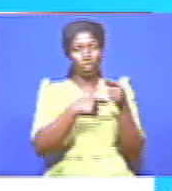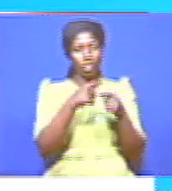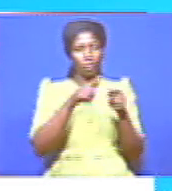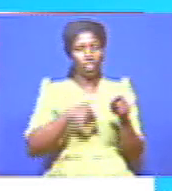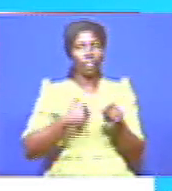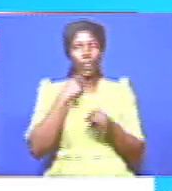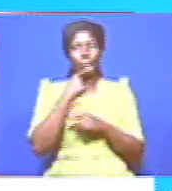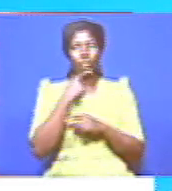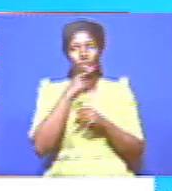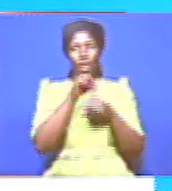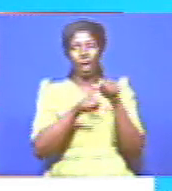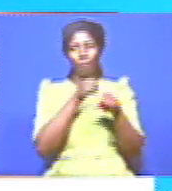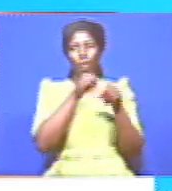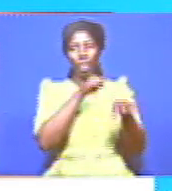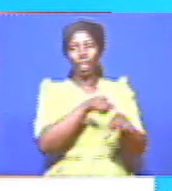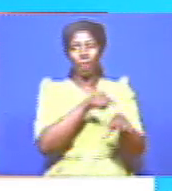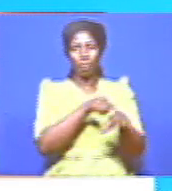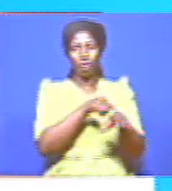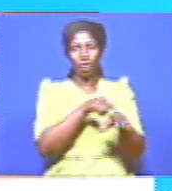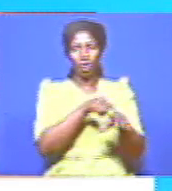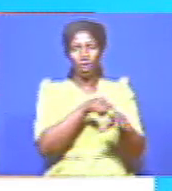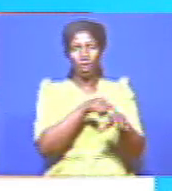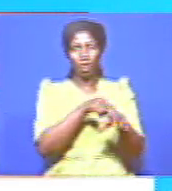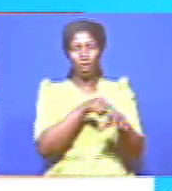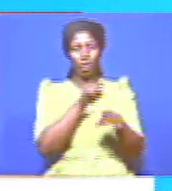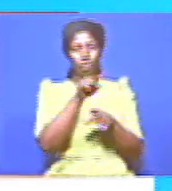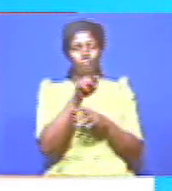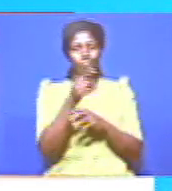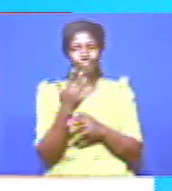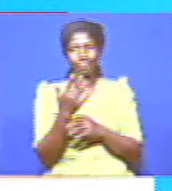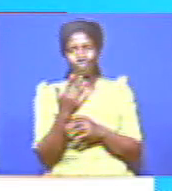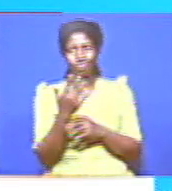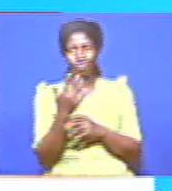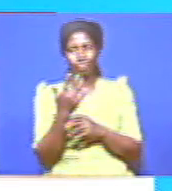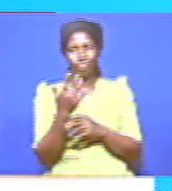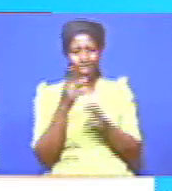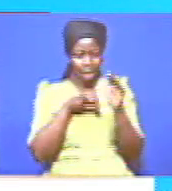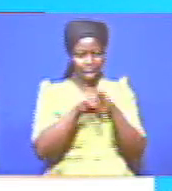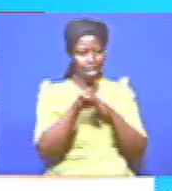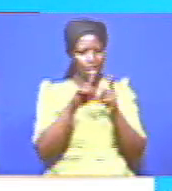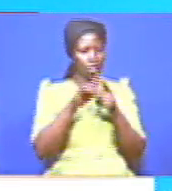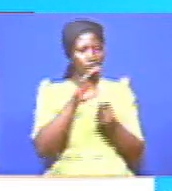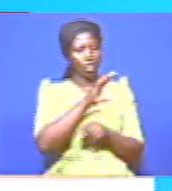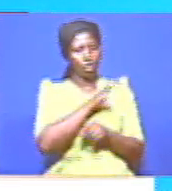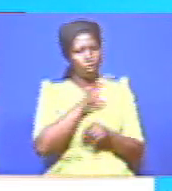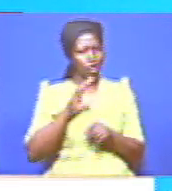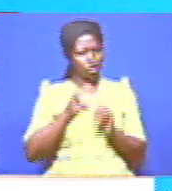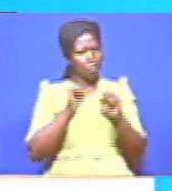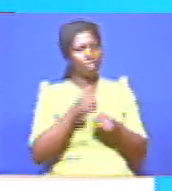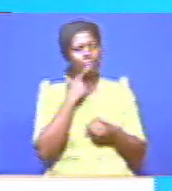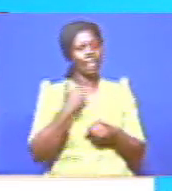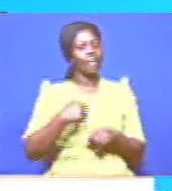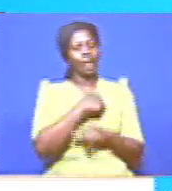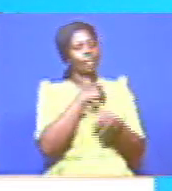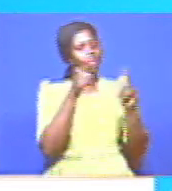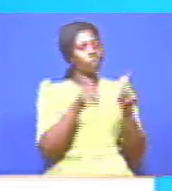mentioned about the time that you were just kind of getting into the commission. Can you tell us just briefly about